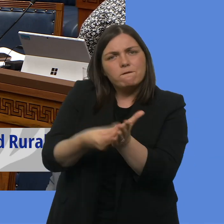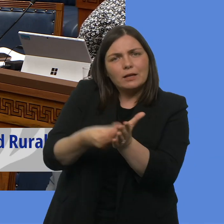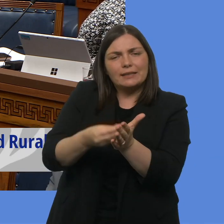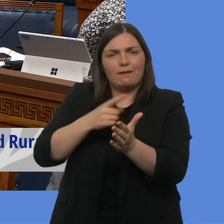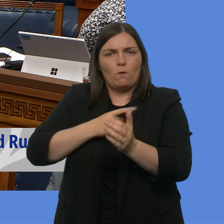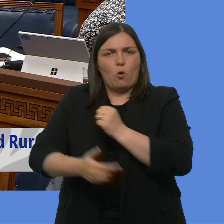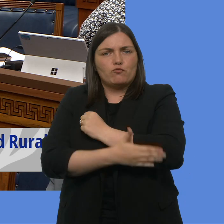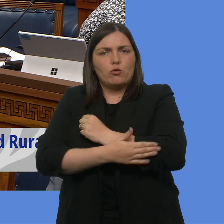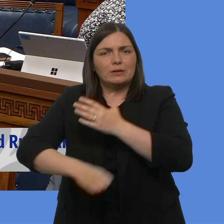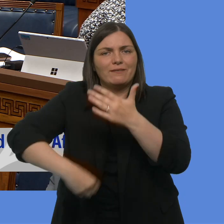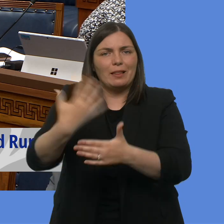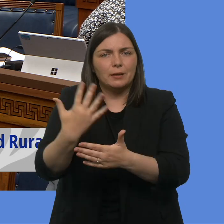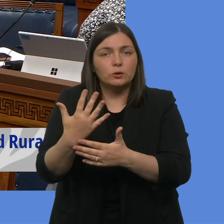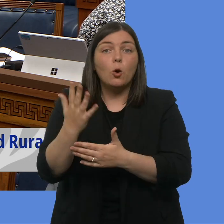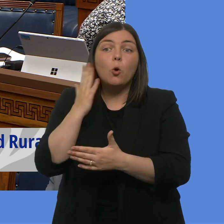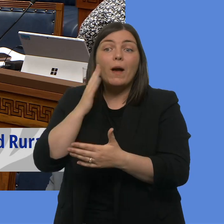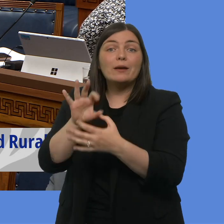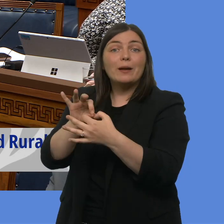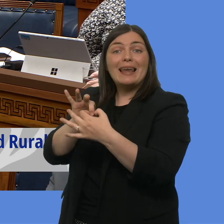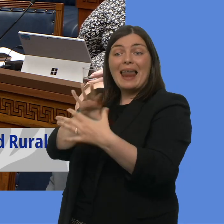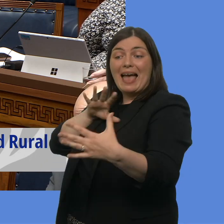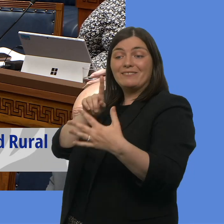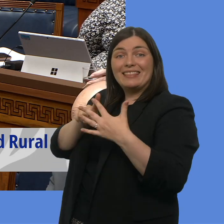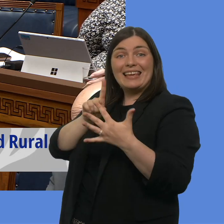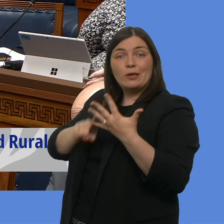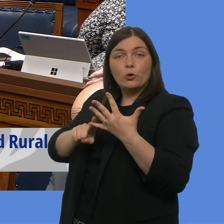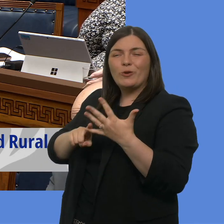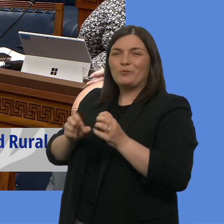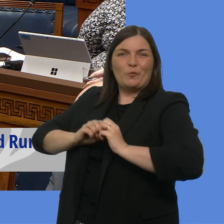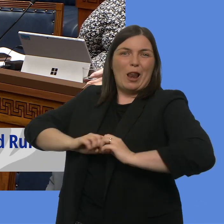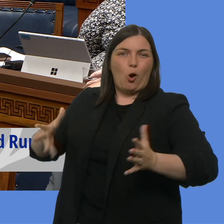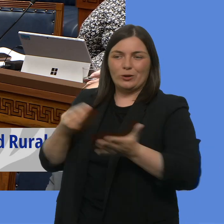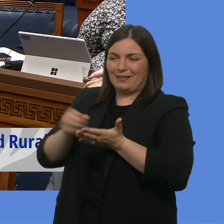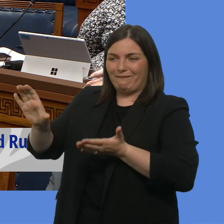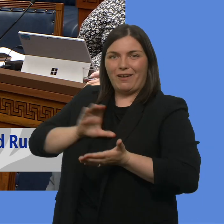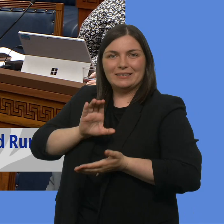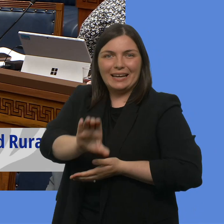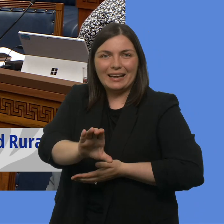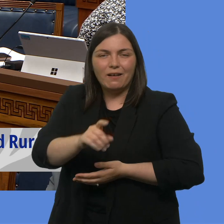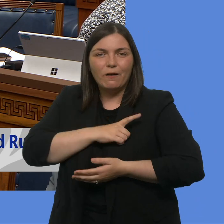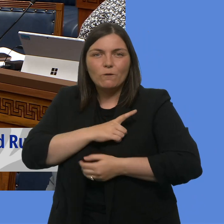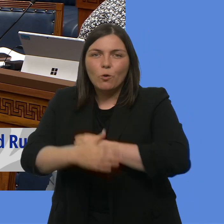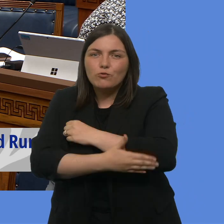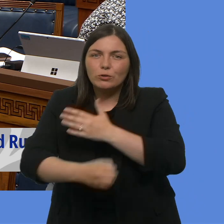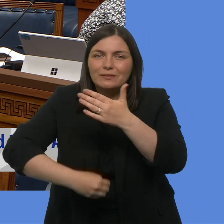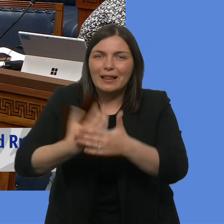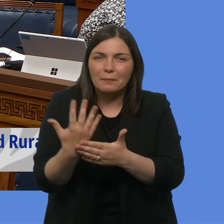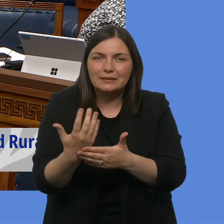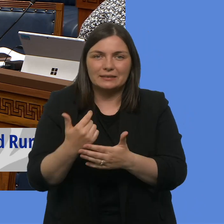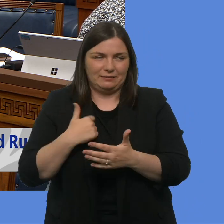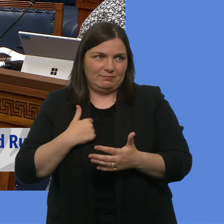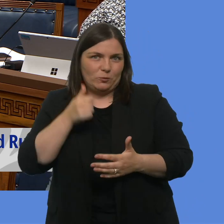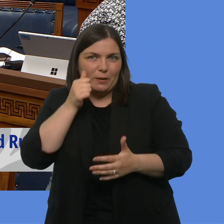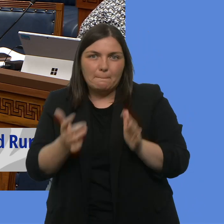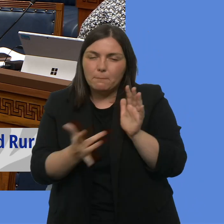to see how we can restore that. And that was discussions I was with the Finance Minister on Thursday in relation to that. It's absolutely vital that we support rural communities